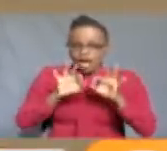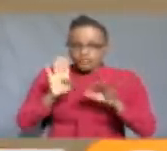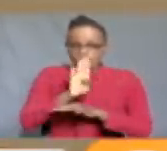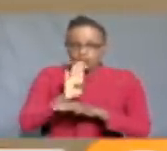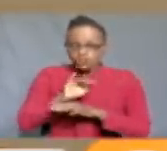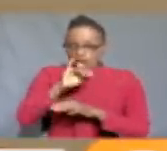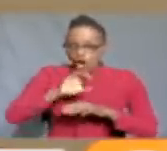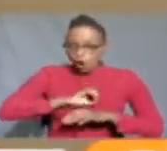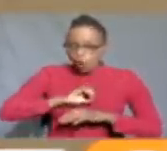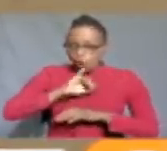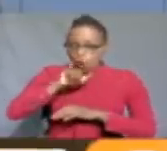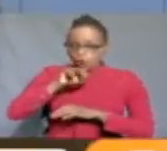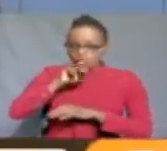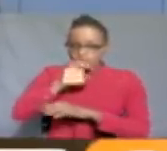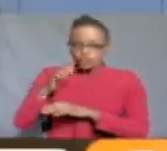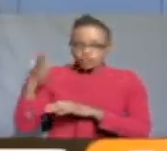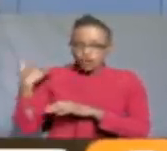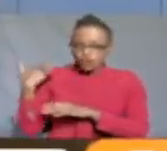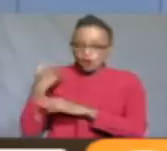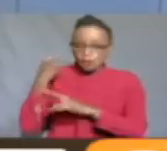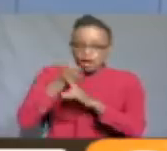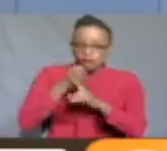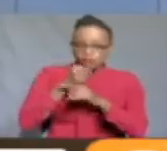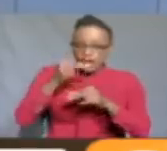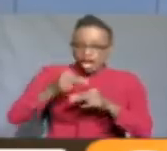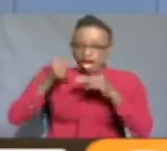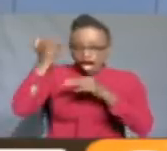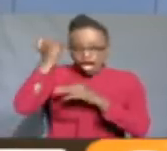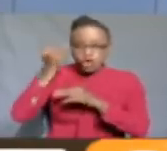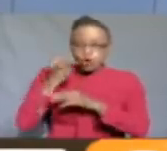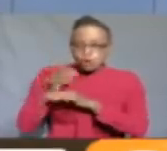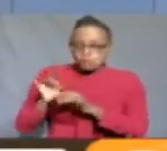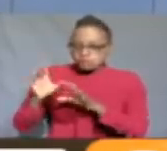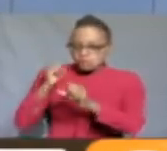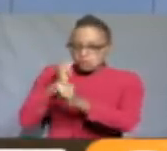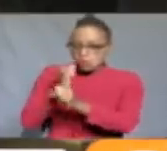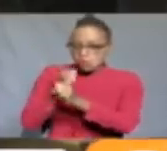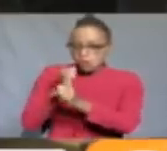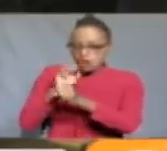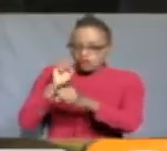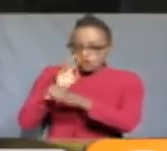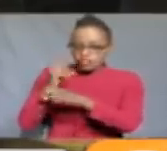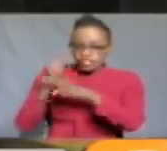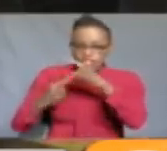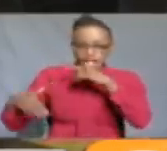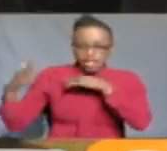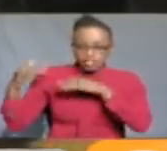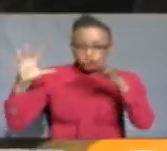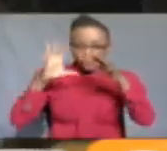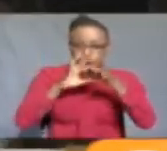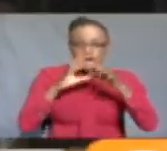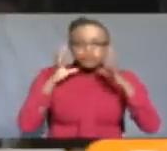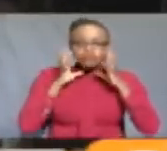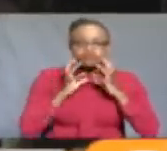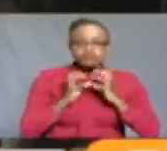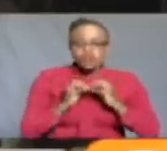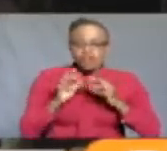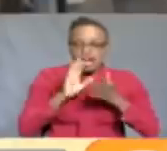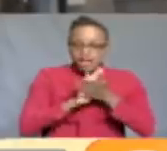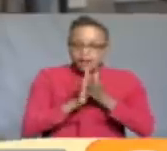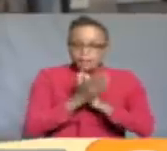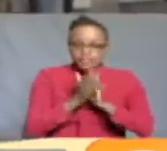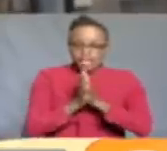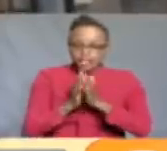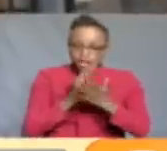by Jane Masharia, a former advocate of the High Court who abandoned her career 14 years ago to join Prophet Owuor's Repentance and